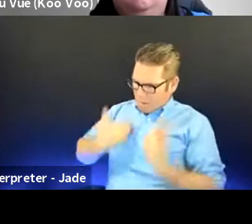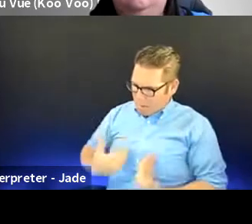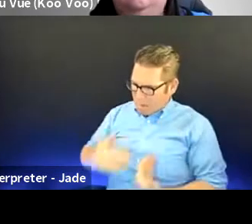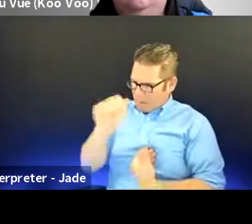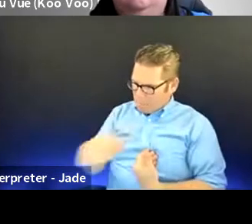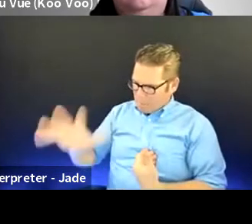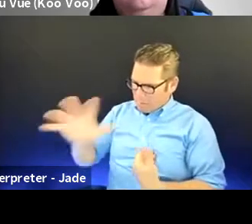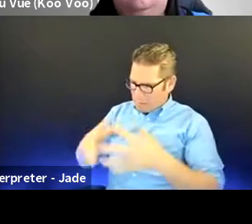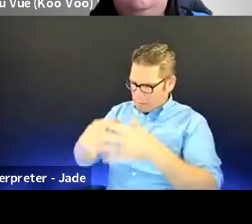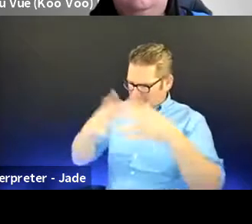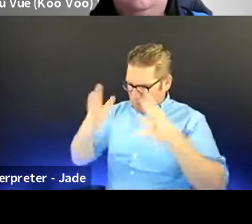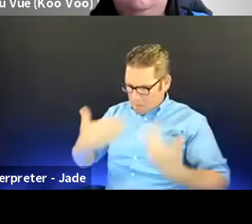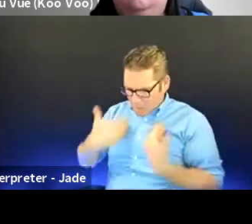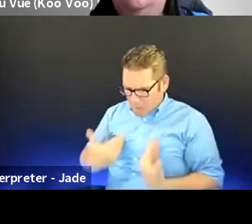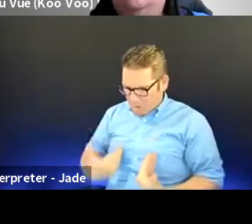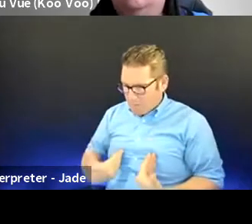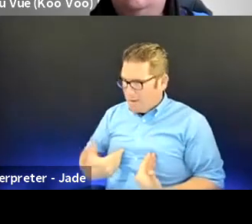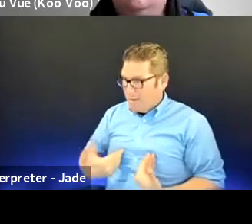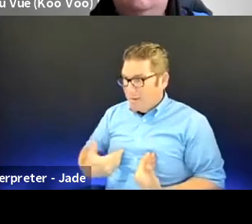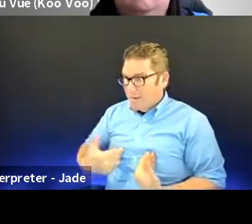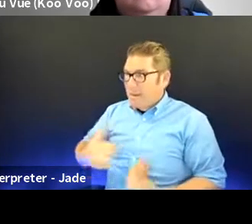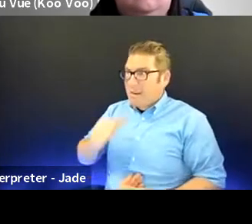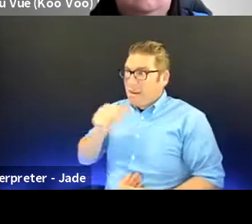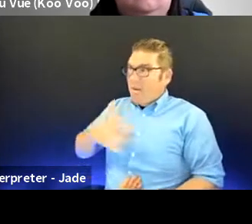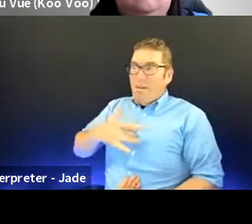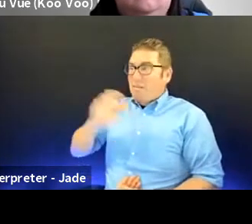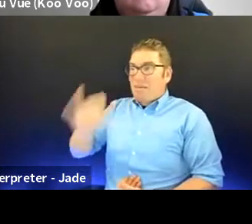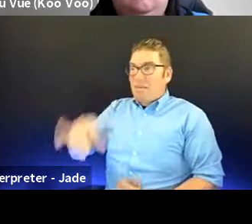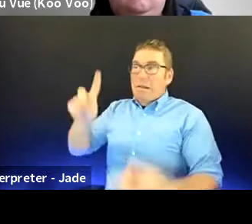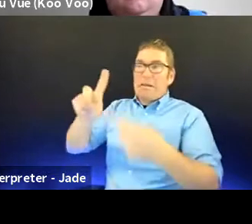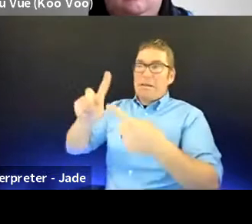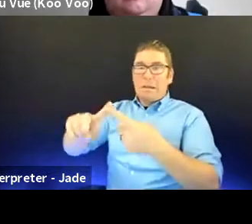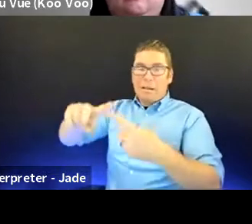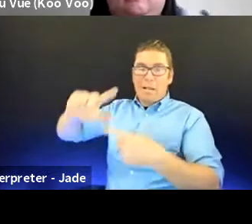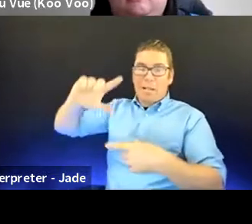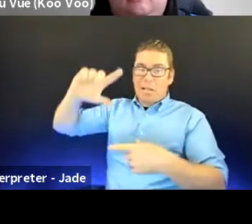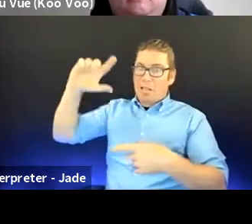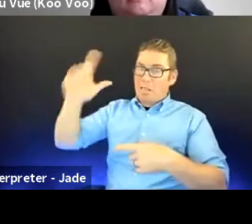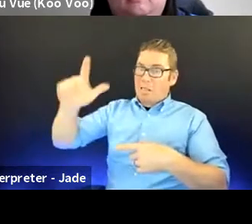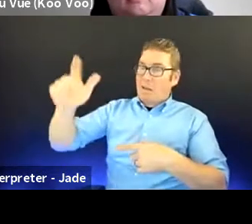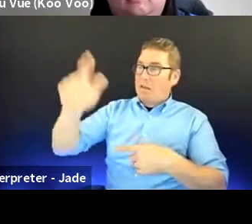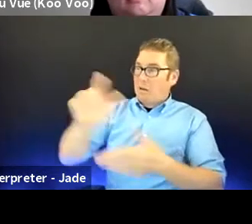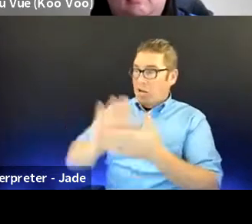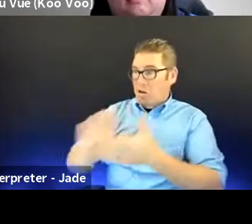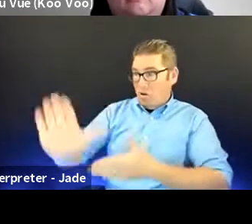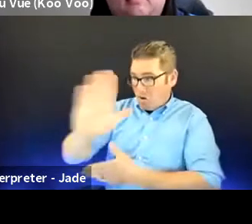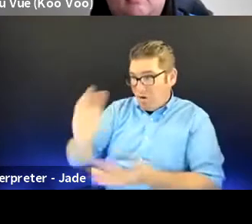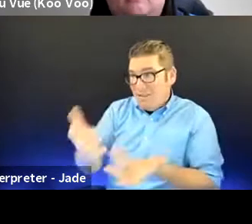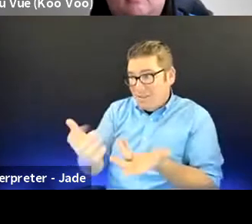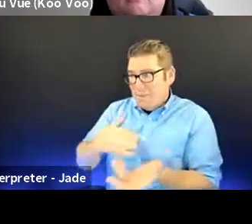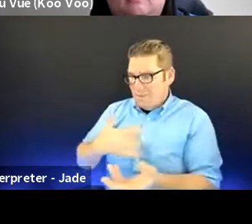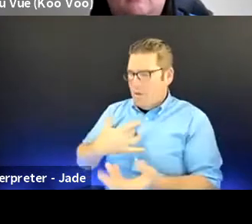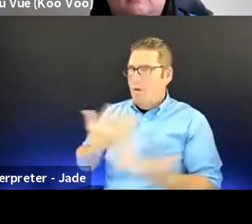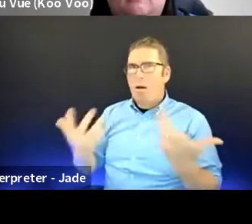late college. And Fresno City College kind of gave me the opportunity to grow into some of that